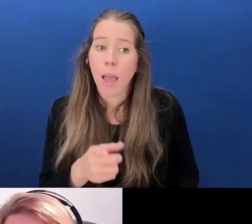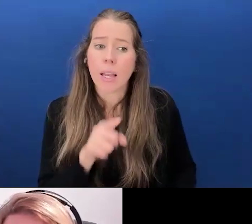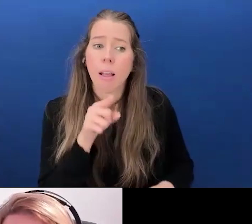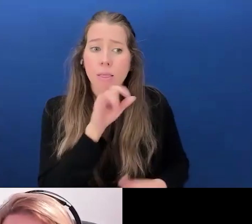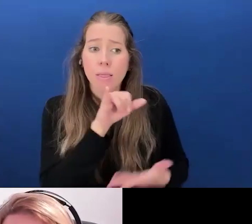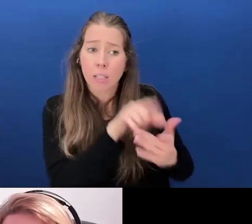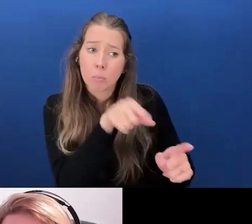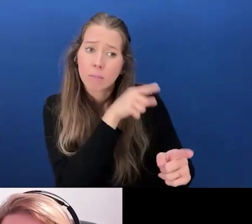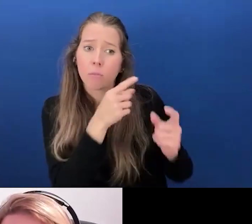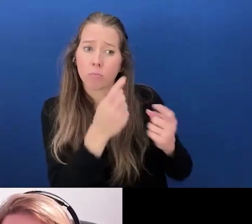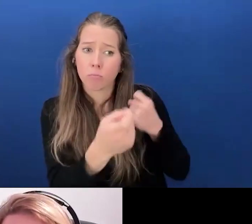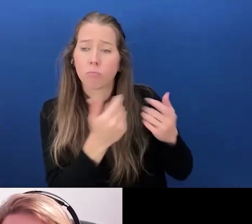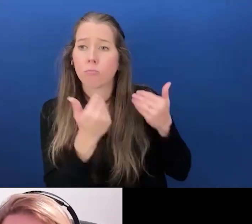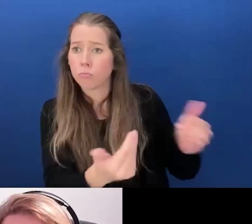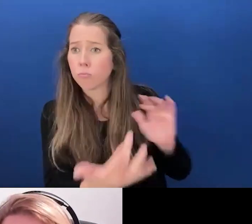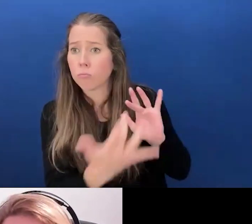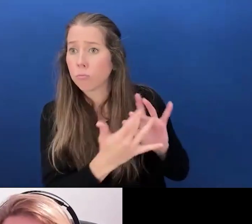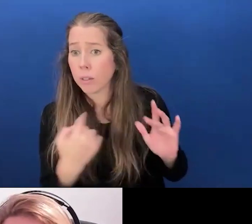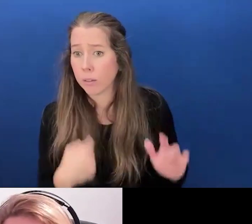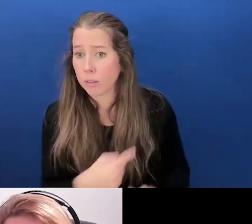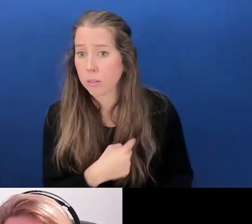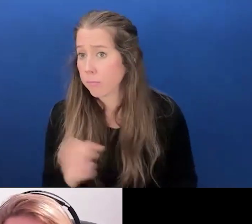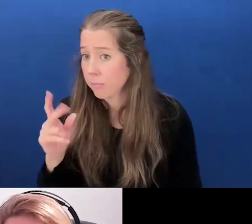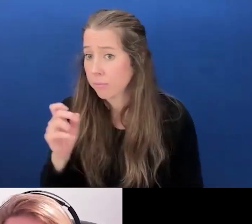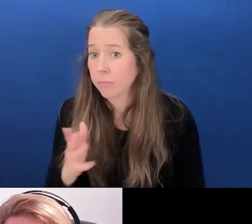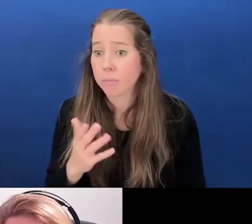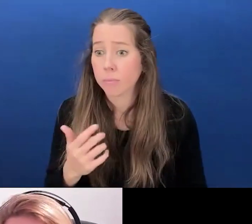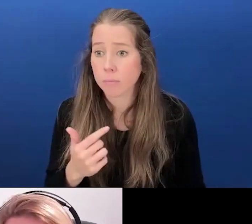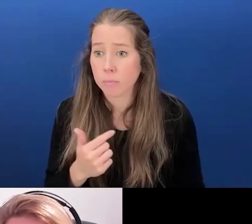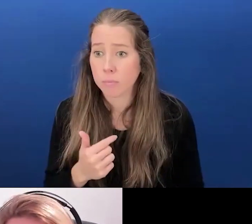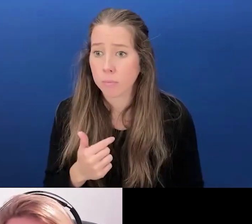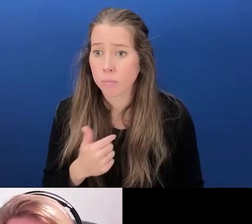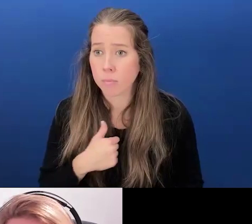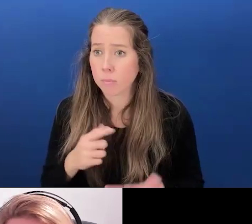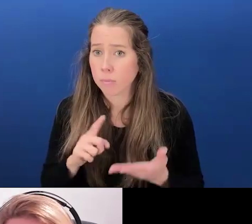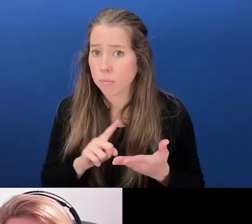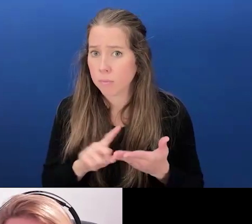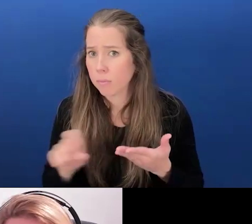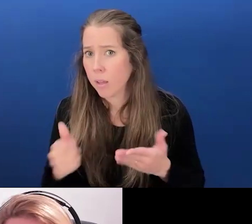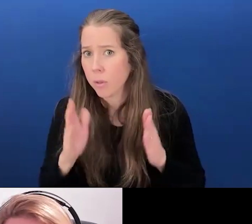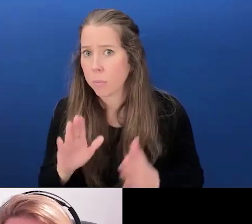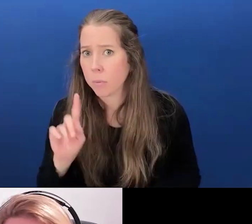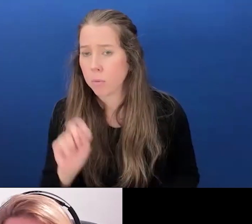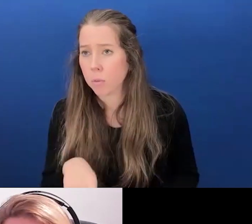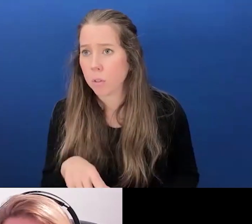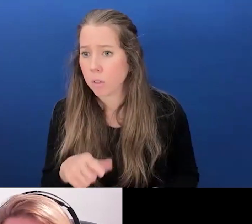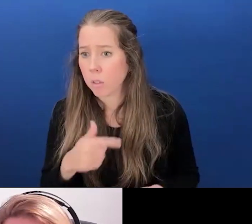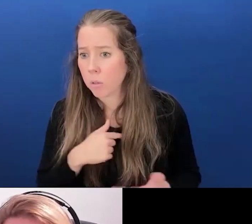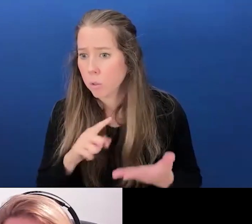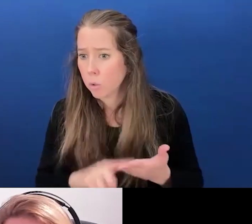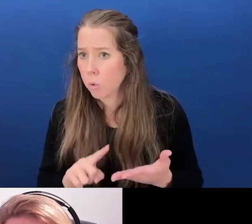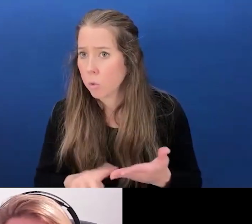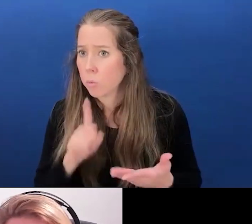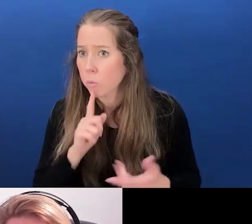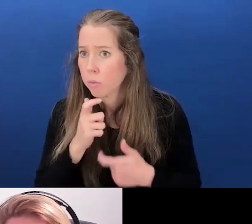project. That's an interesting project. Yeah. Okay. Hi, so I'm a research and planning analyst here. And so I was really interested